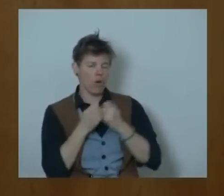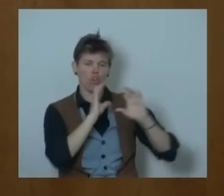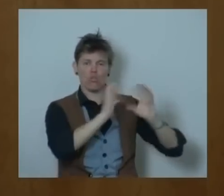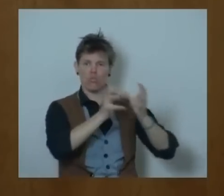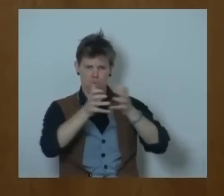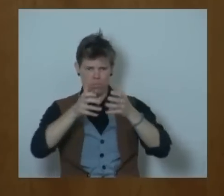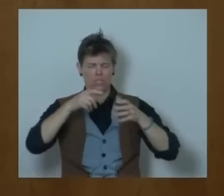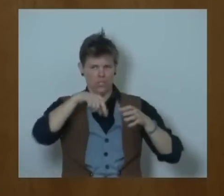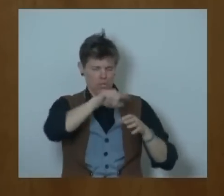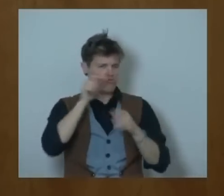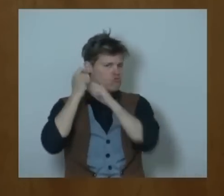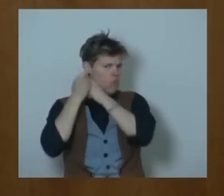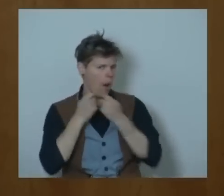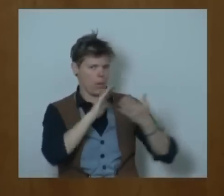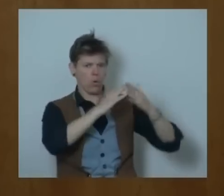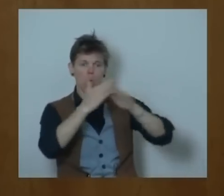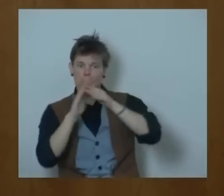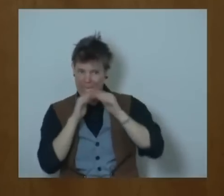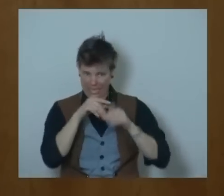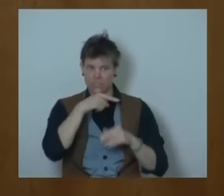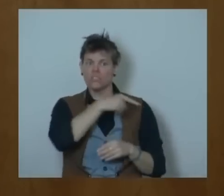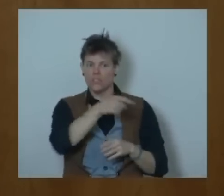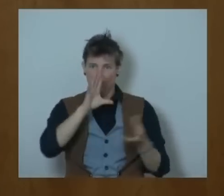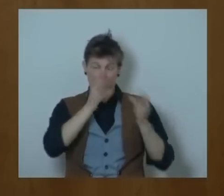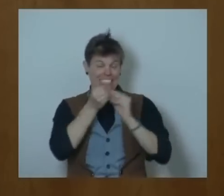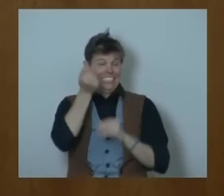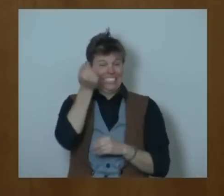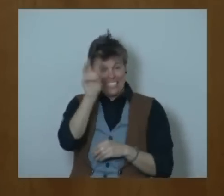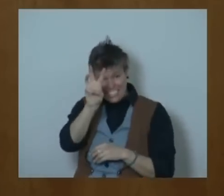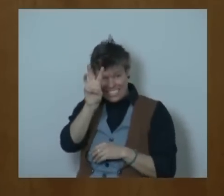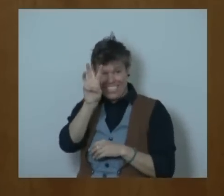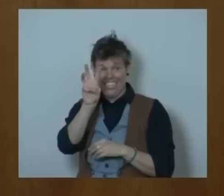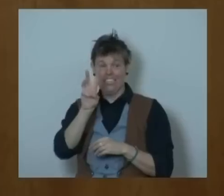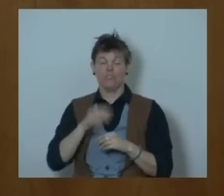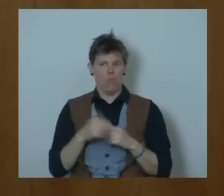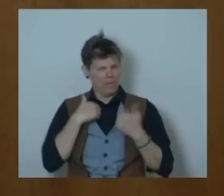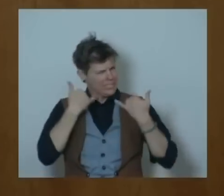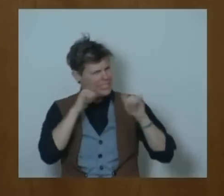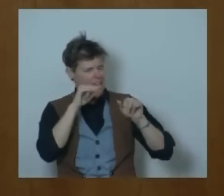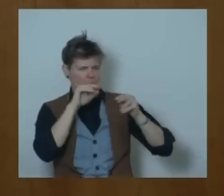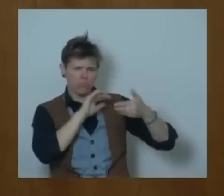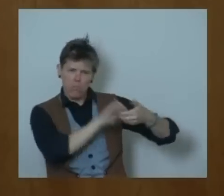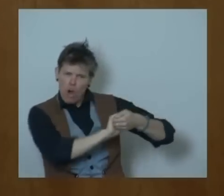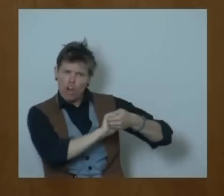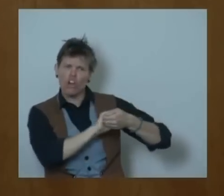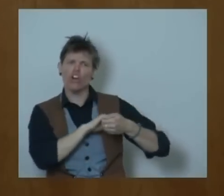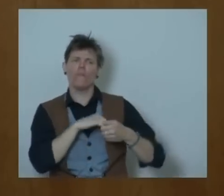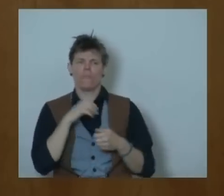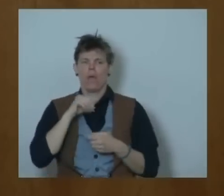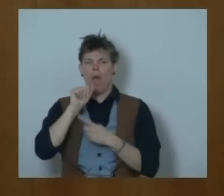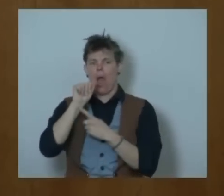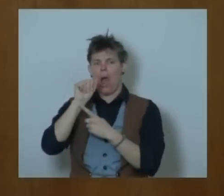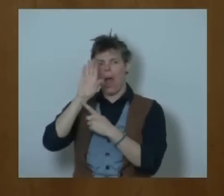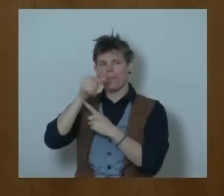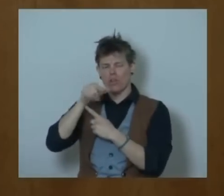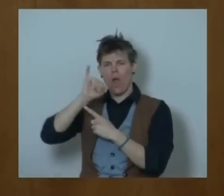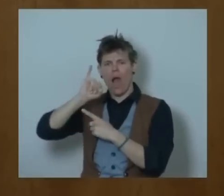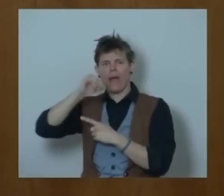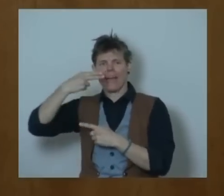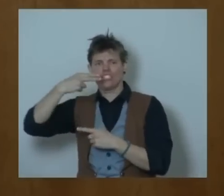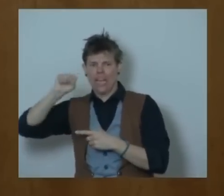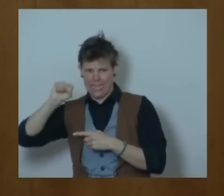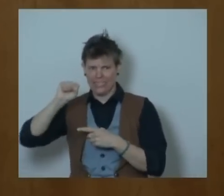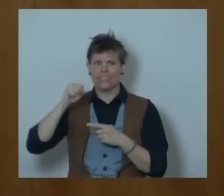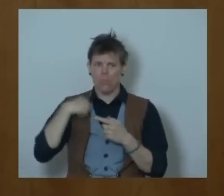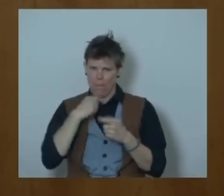We have conducted testing. We will continue to partner with Albuquerque area and the IHS to get sufficient supplies and